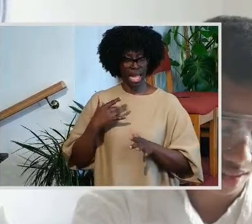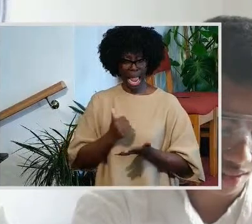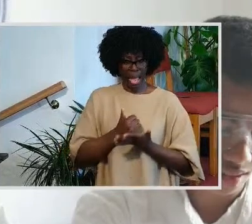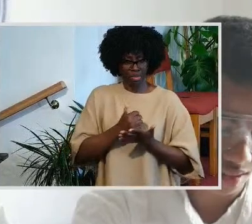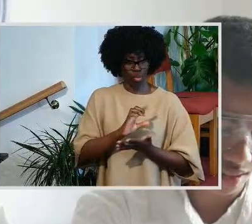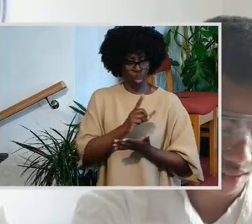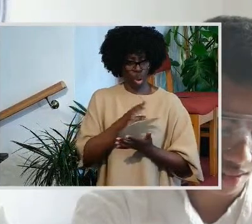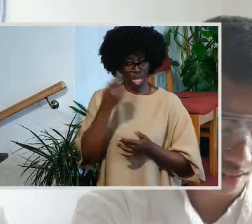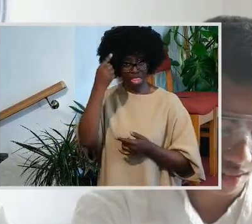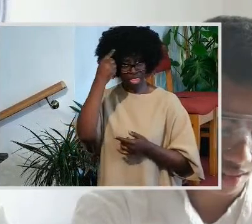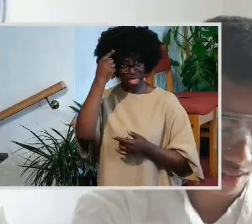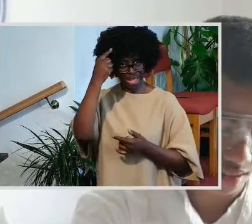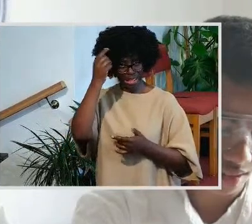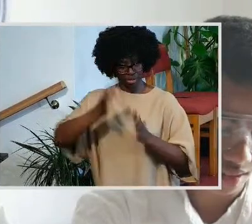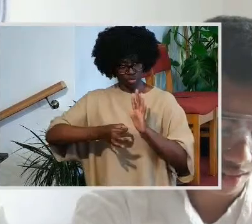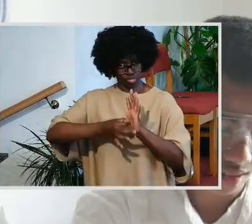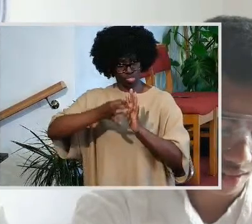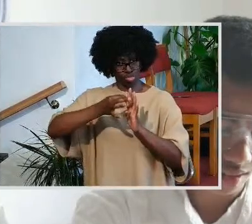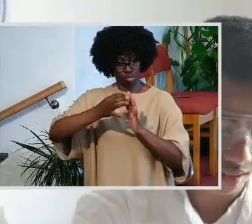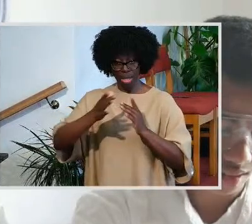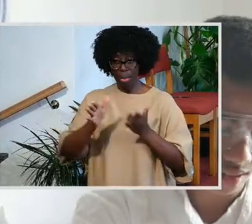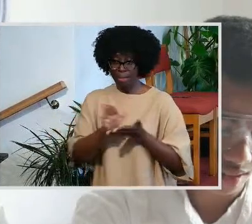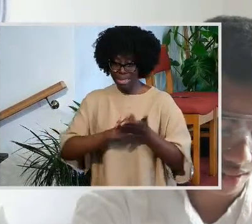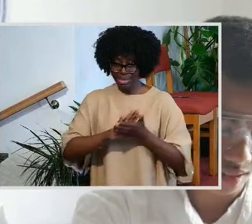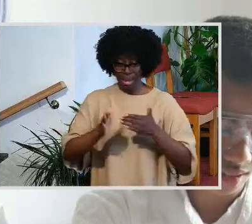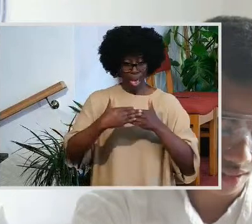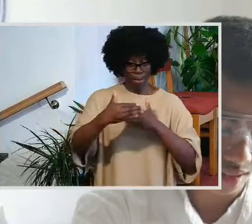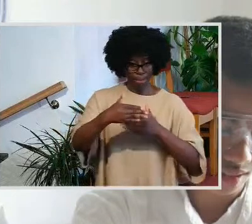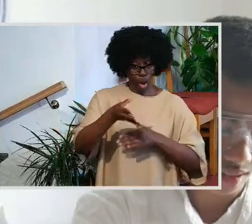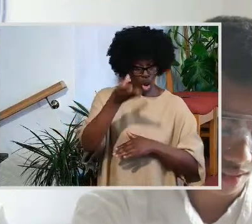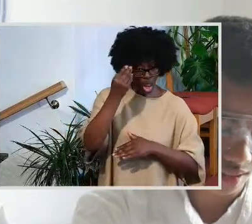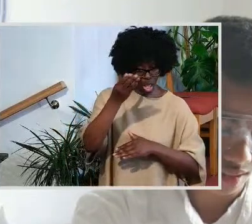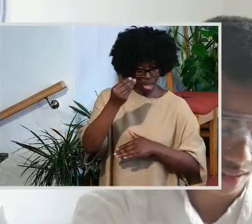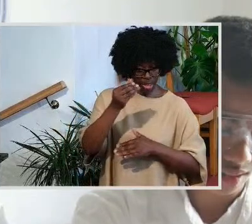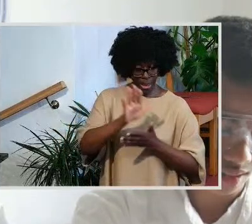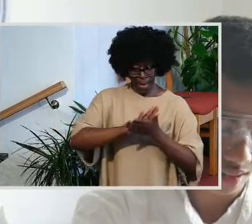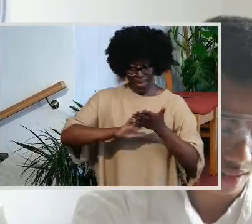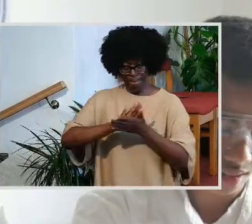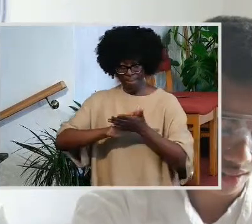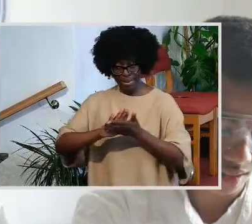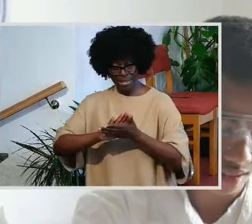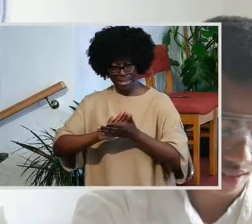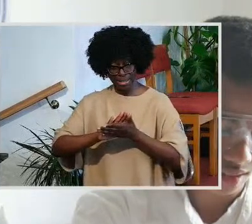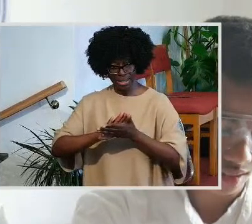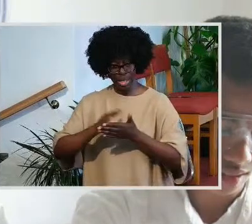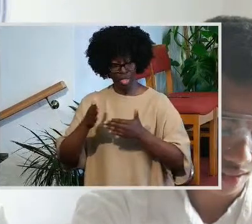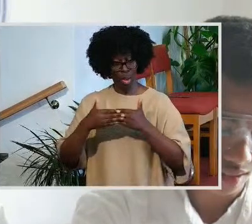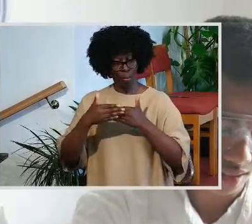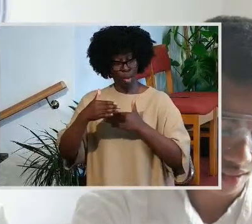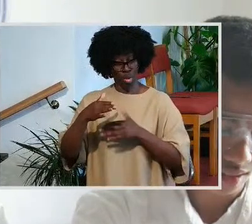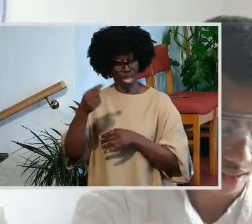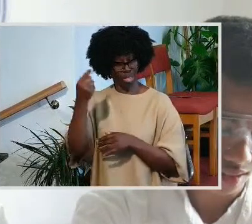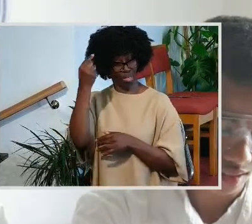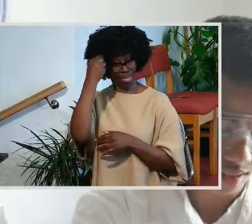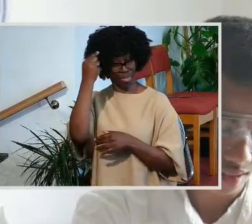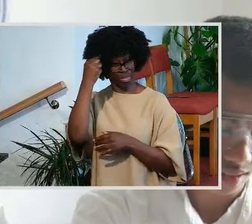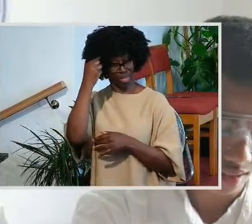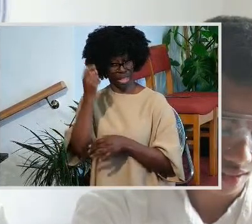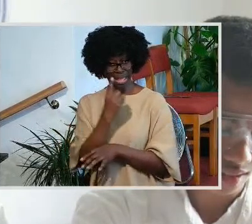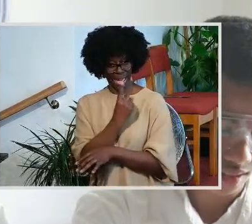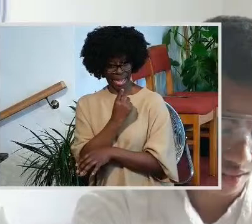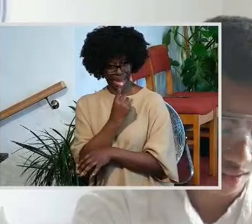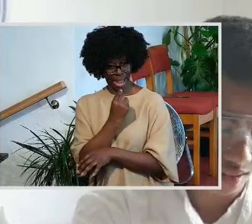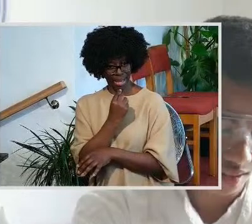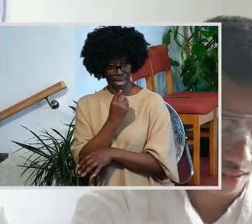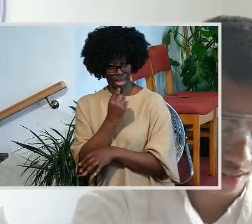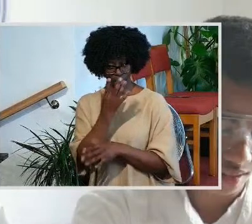reserve. So the more you learn, the more learn means that you have more cognitive capacity. So if you're to lose